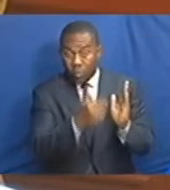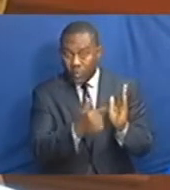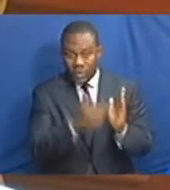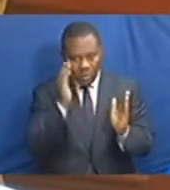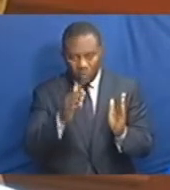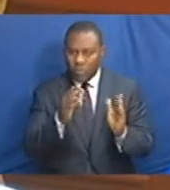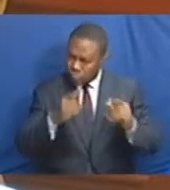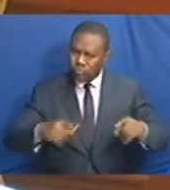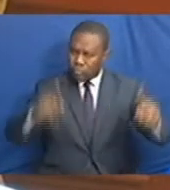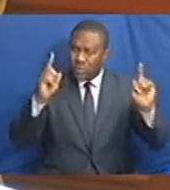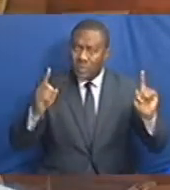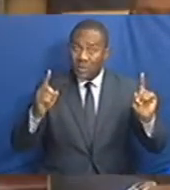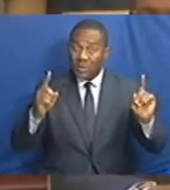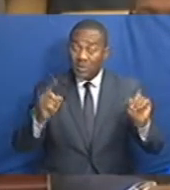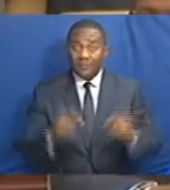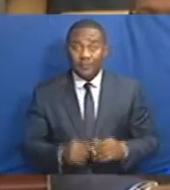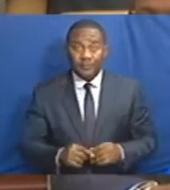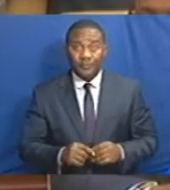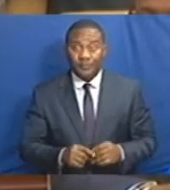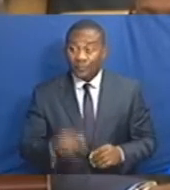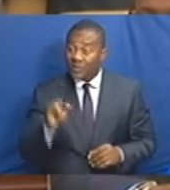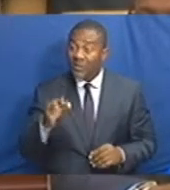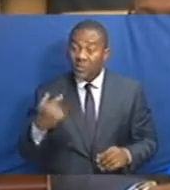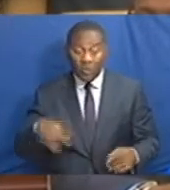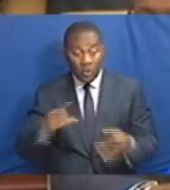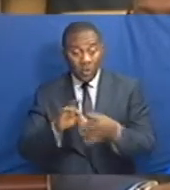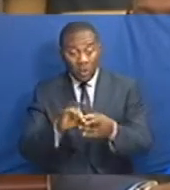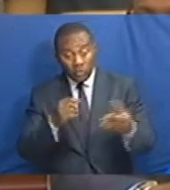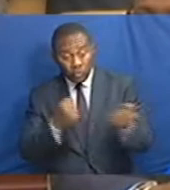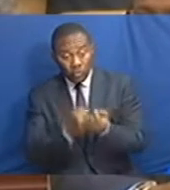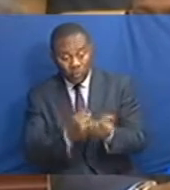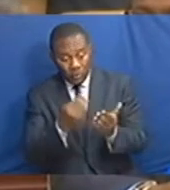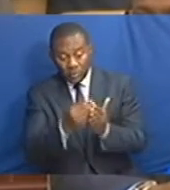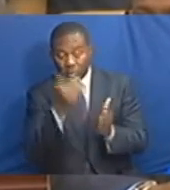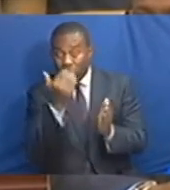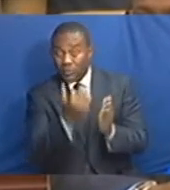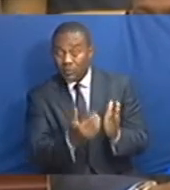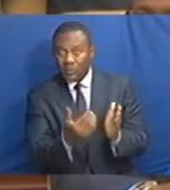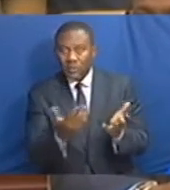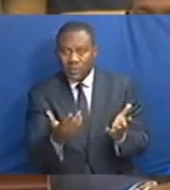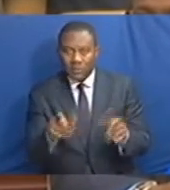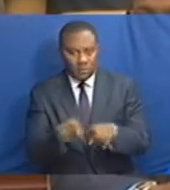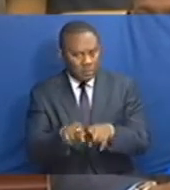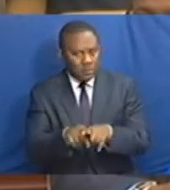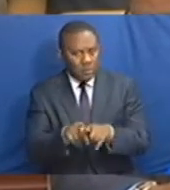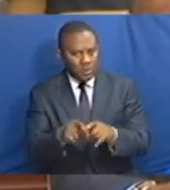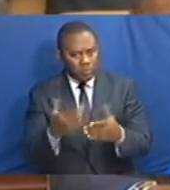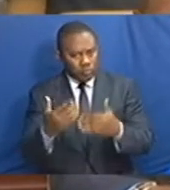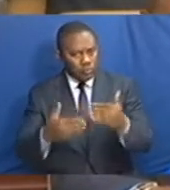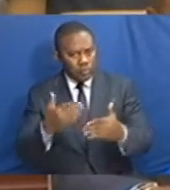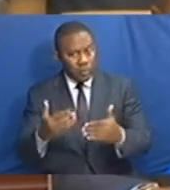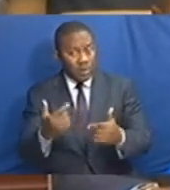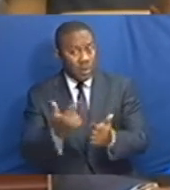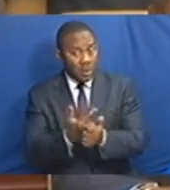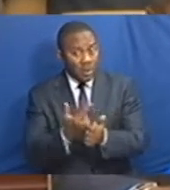commitment with which we run our party, if we do it with the commitment which we run our hopes, we believe that Ghana is